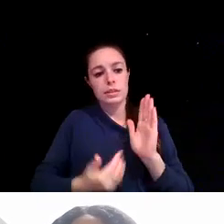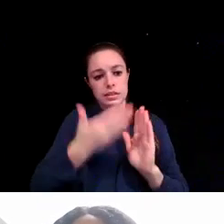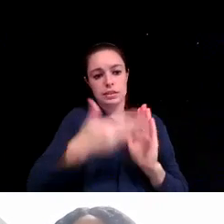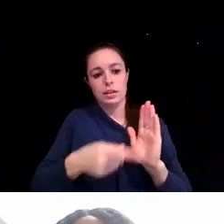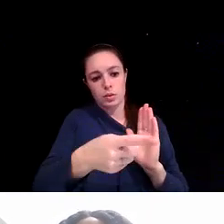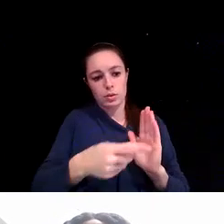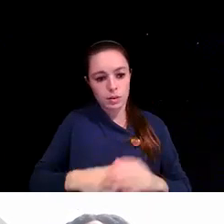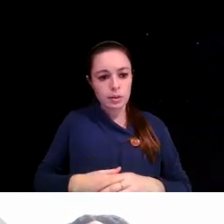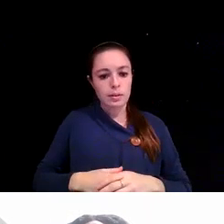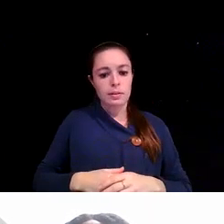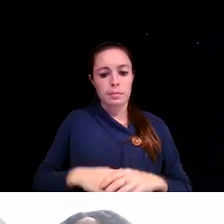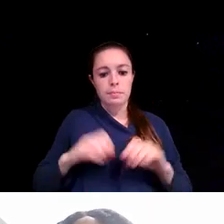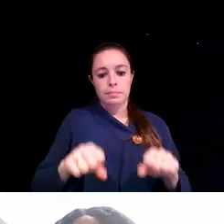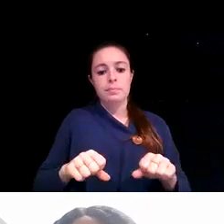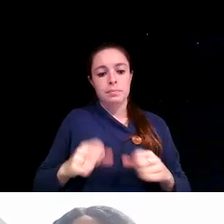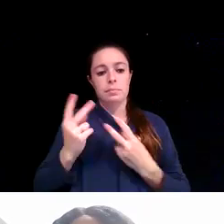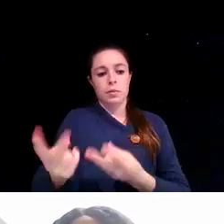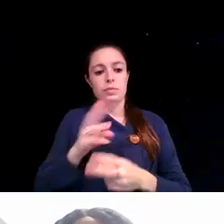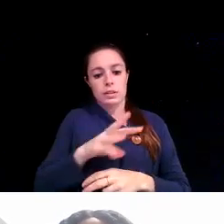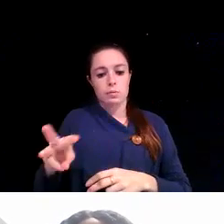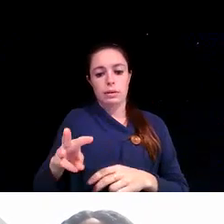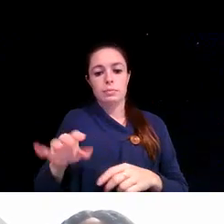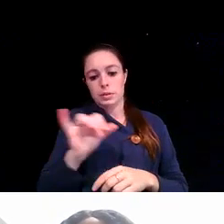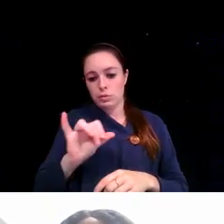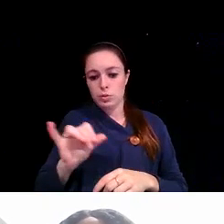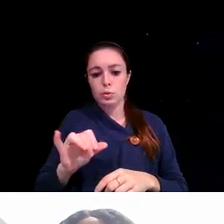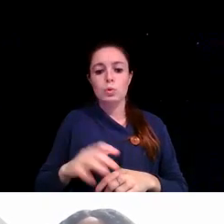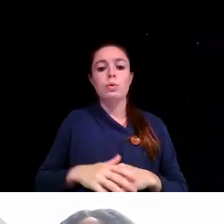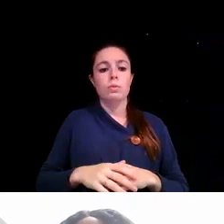855-250-7748. And you can also visit our website,